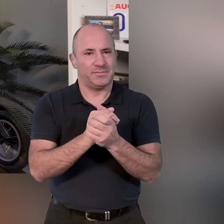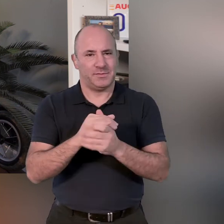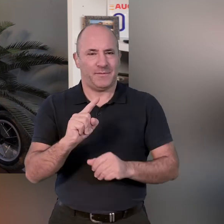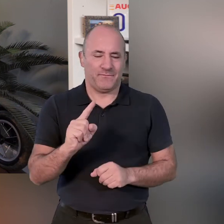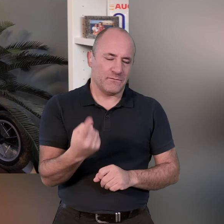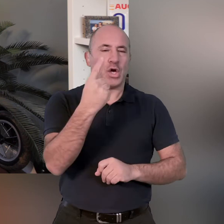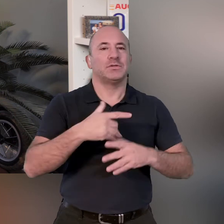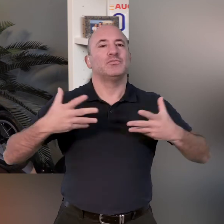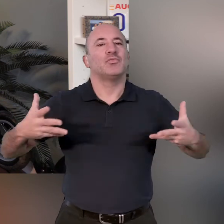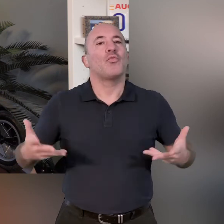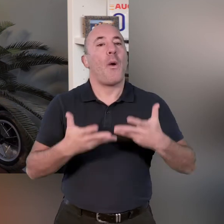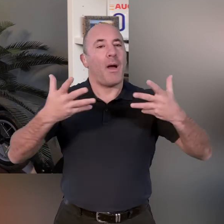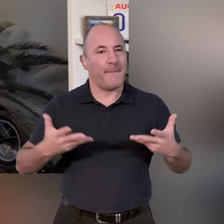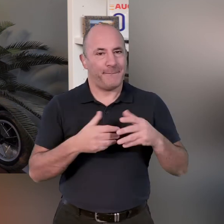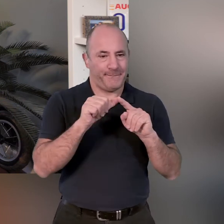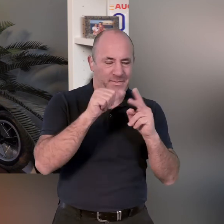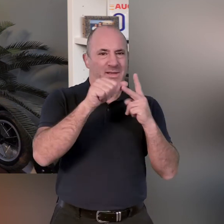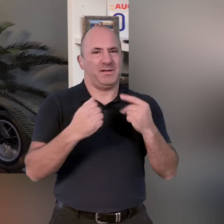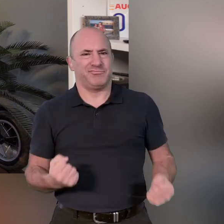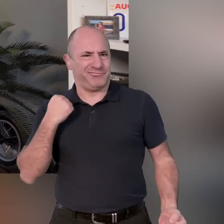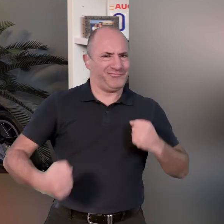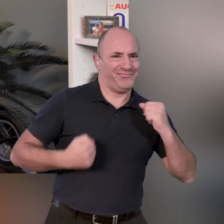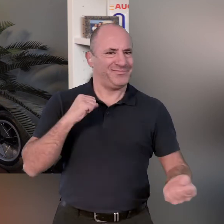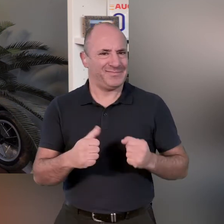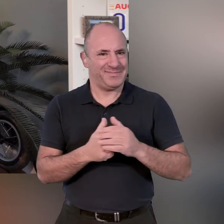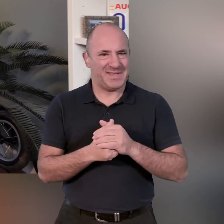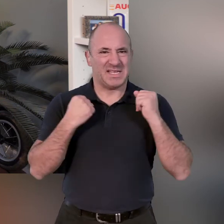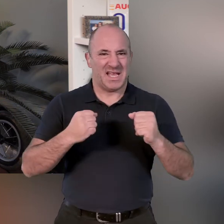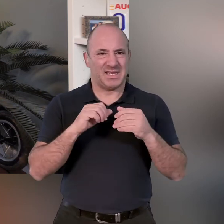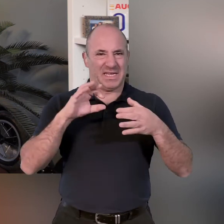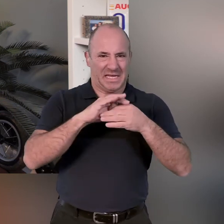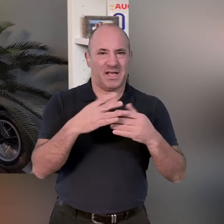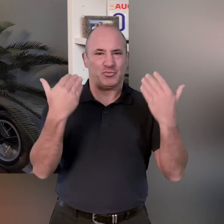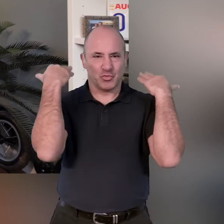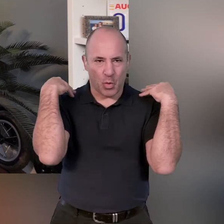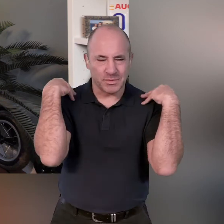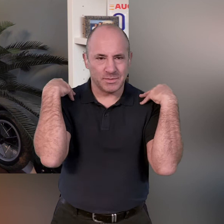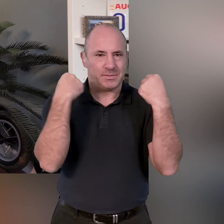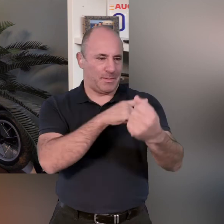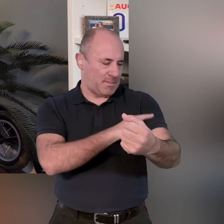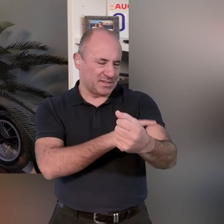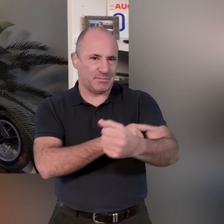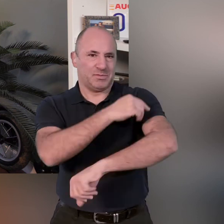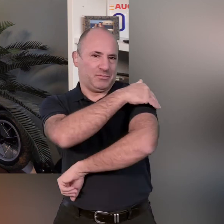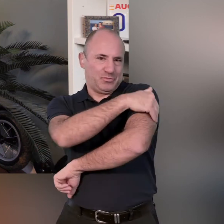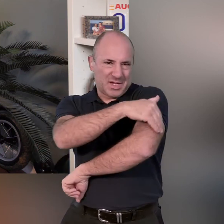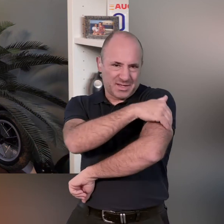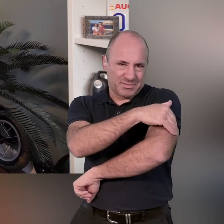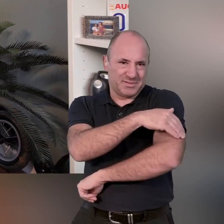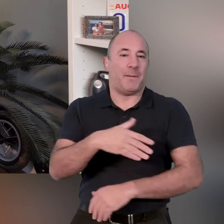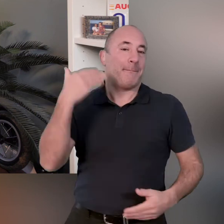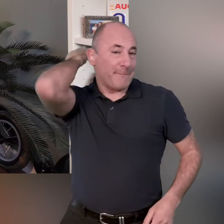and then we went into our resistance session. We did exercises that worked our shoulders, our biceps, our triceps, and